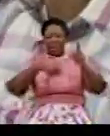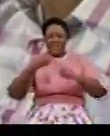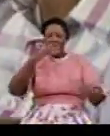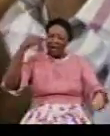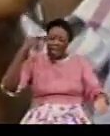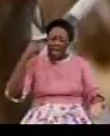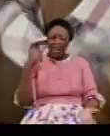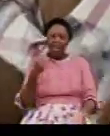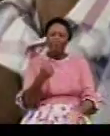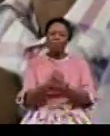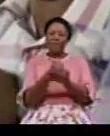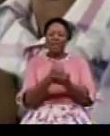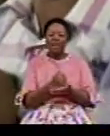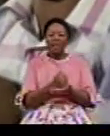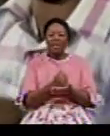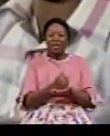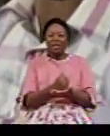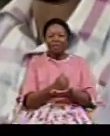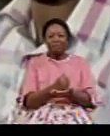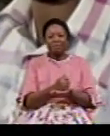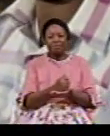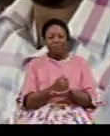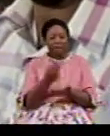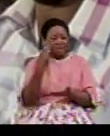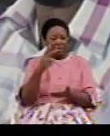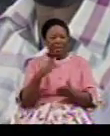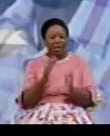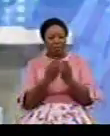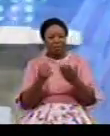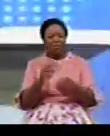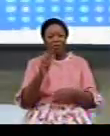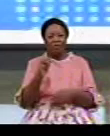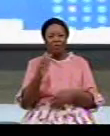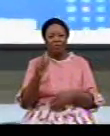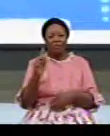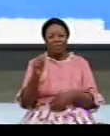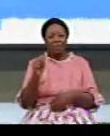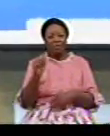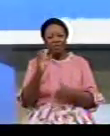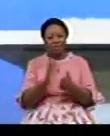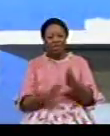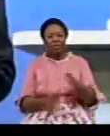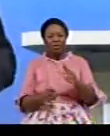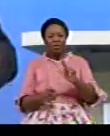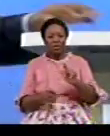you know, they are together, they are partners together. Anybody who refuses